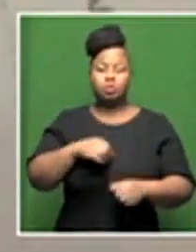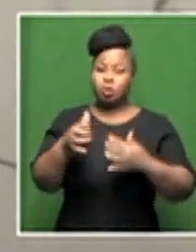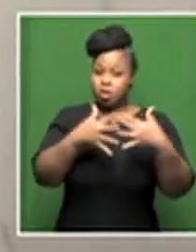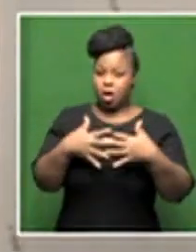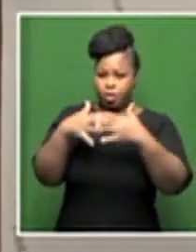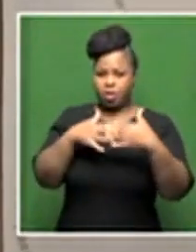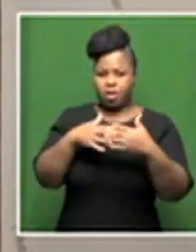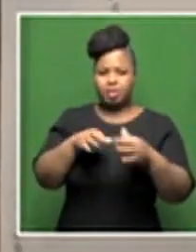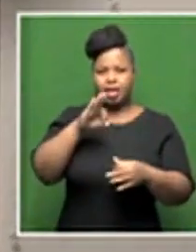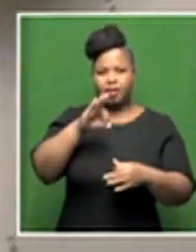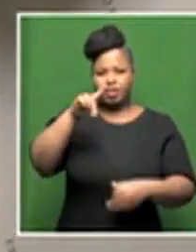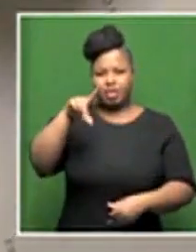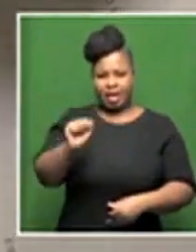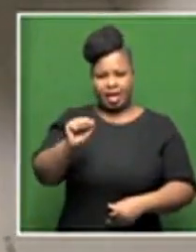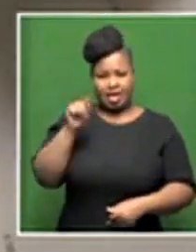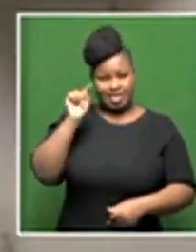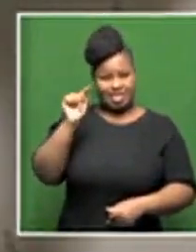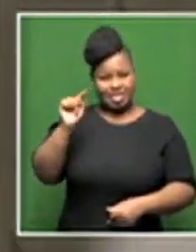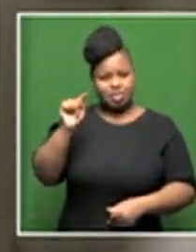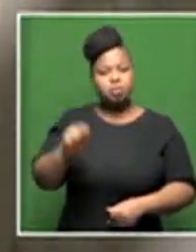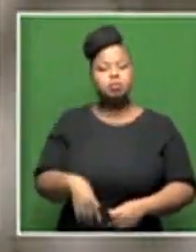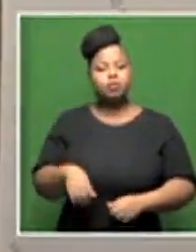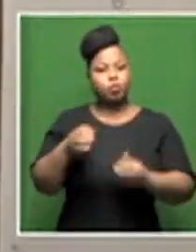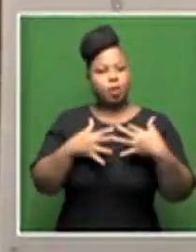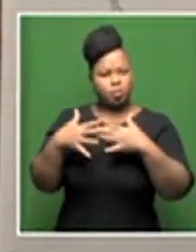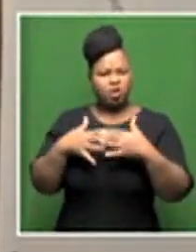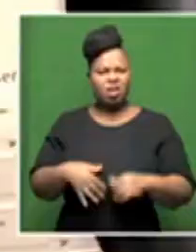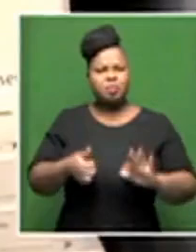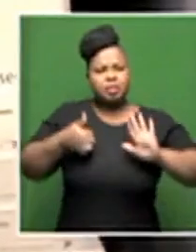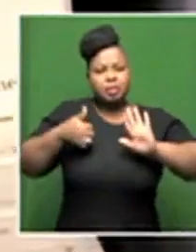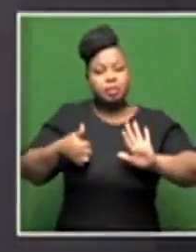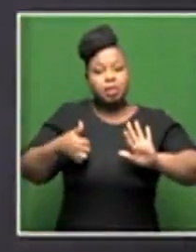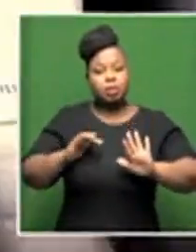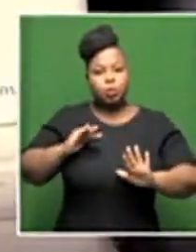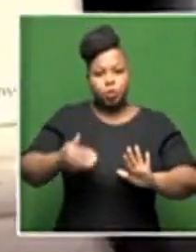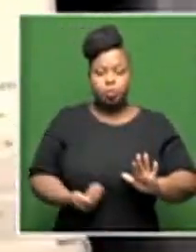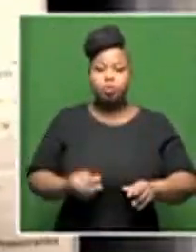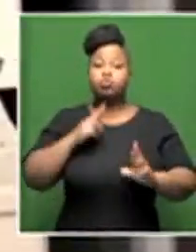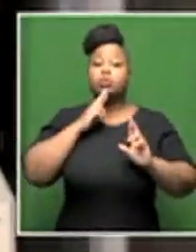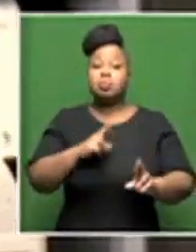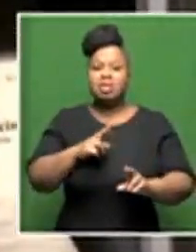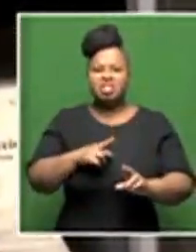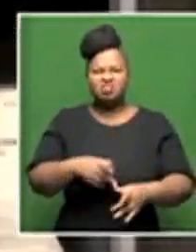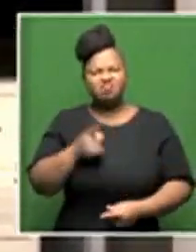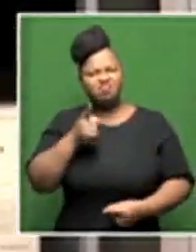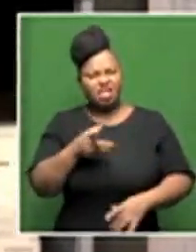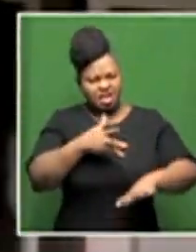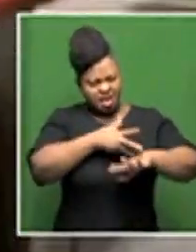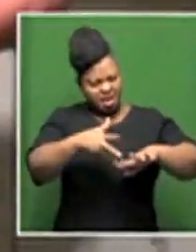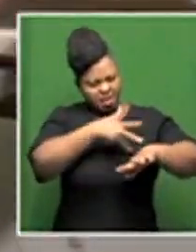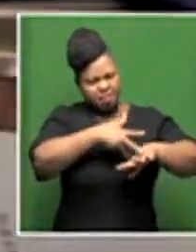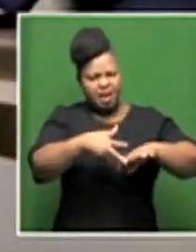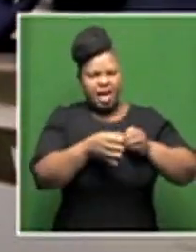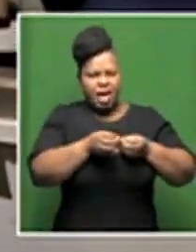States Food and Drug Administration, where 6 women reported a rare type of